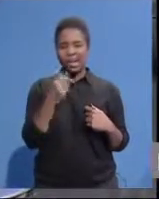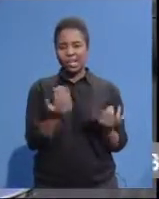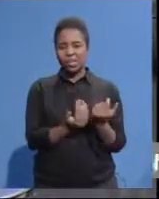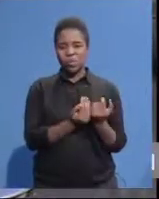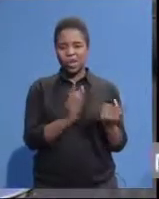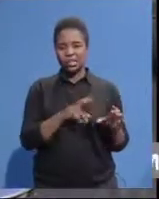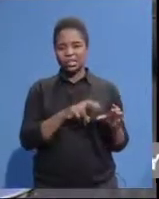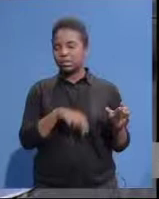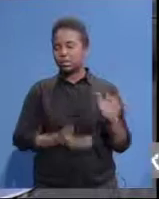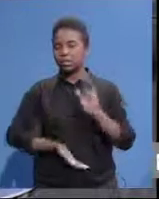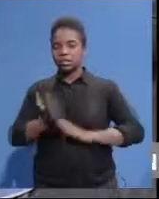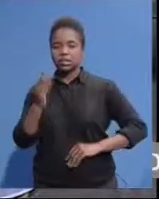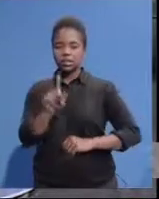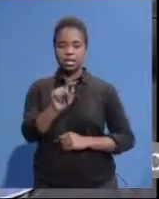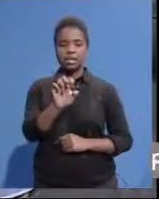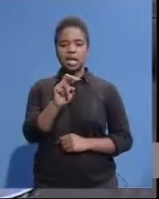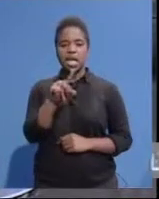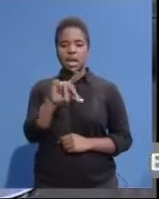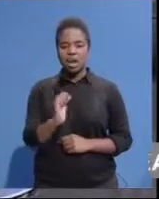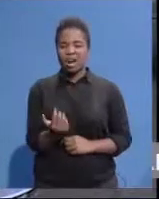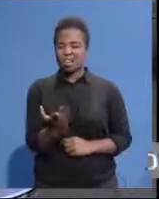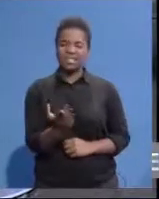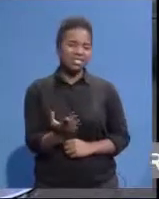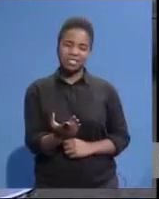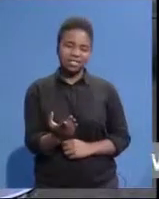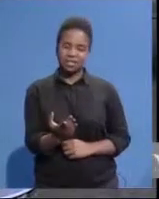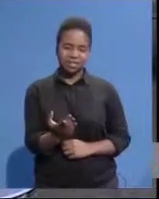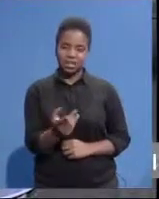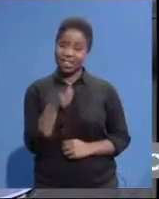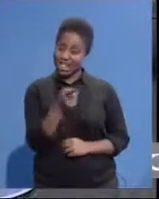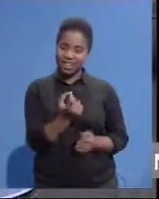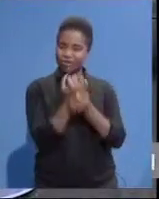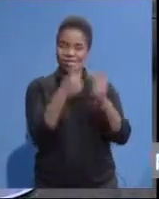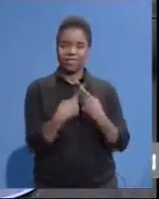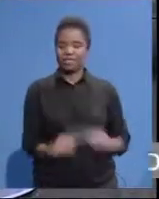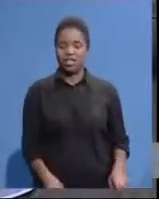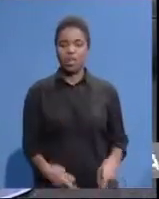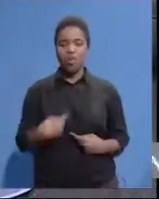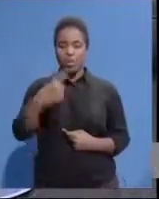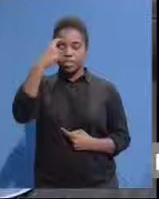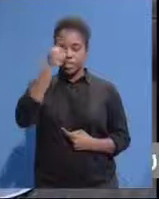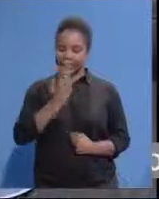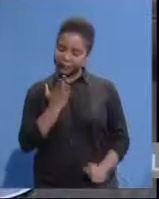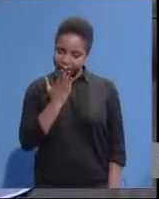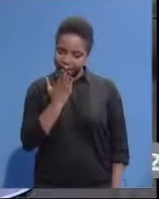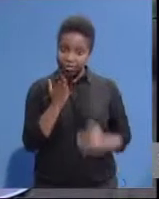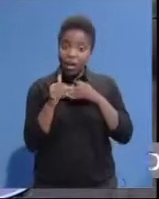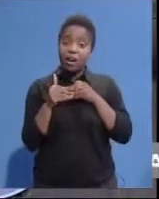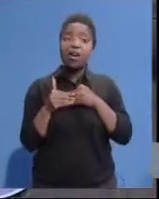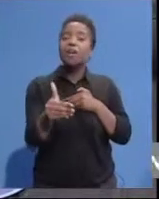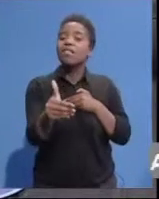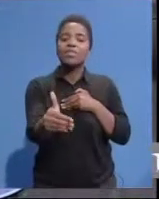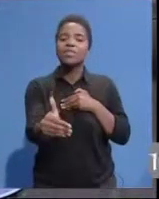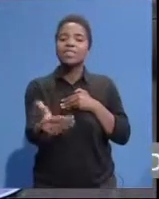grade 12 and not wanting to pursue further education is not in line with... Short-sighted. Yes, it's not going to help us in